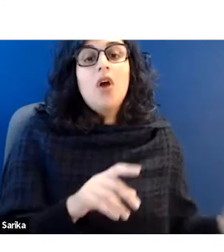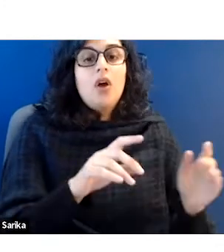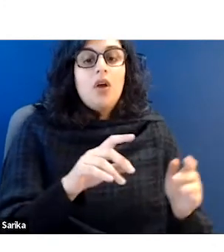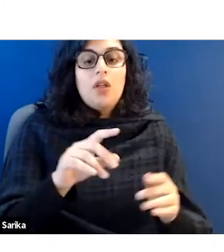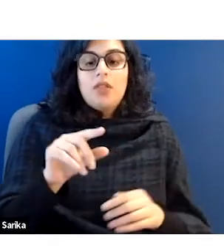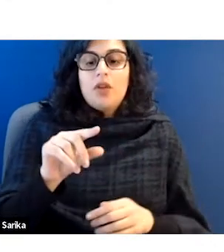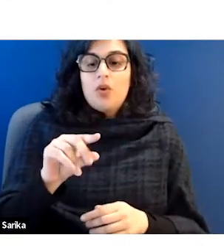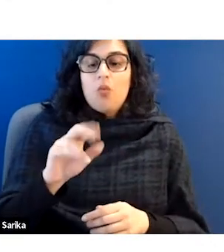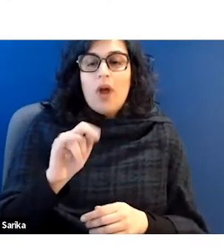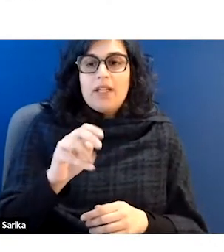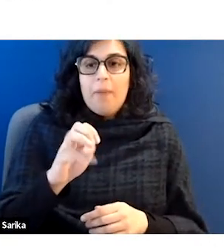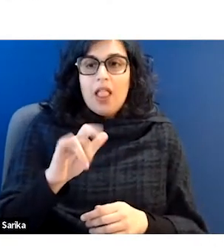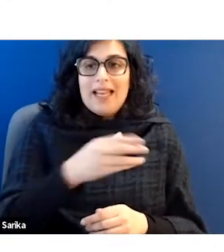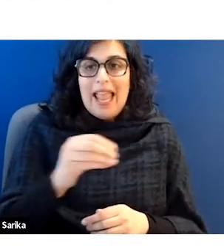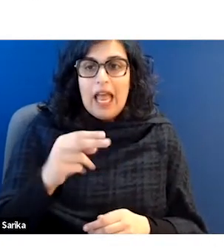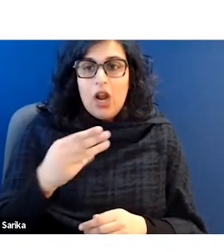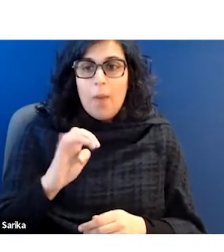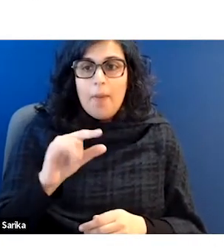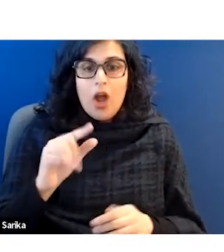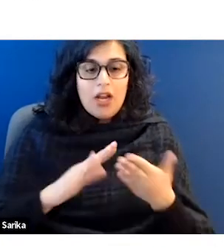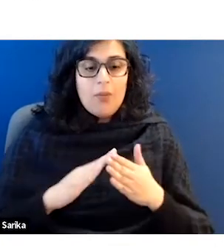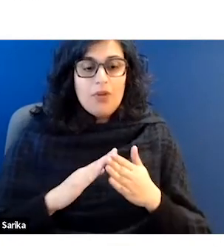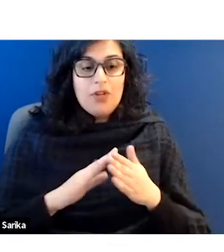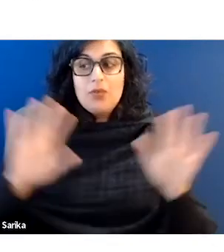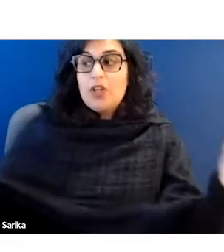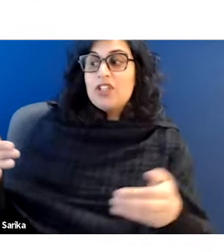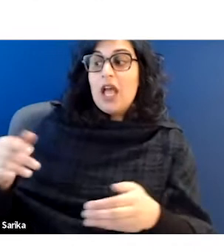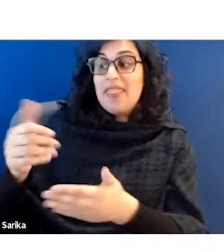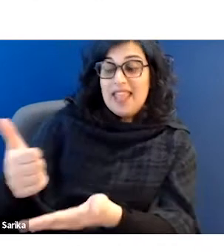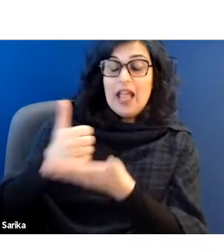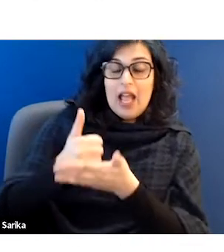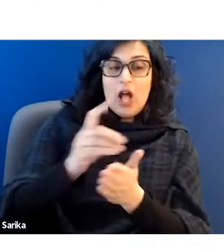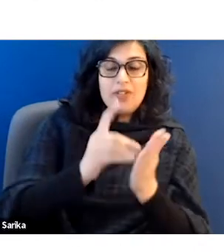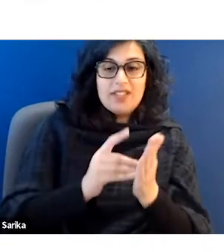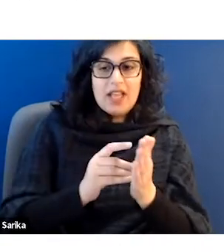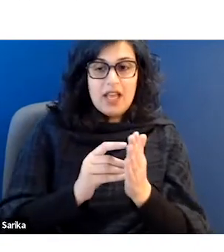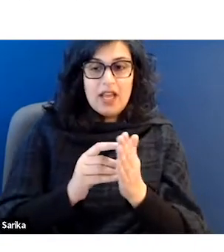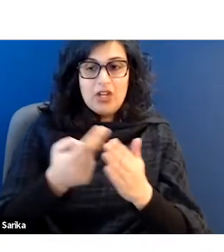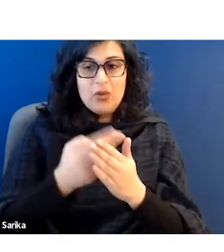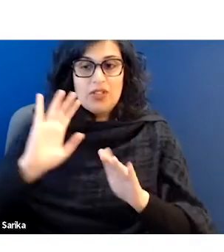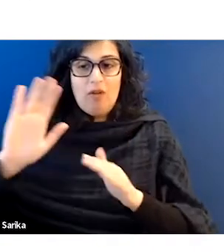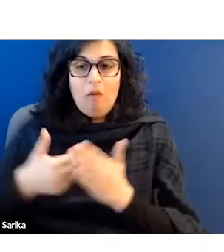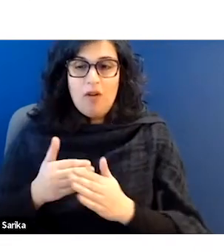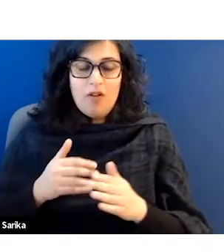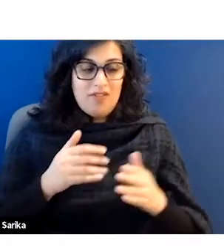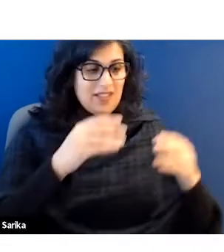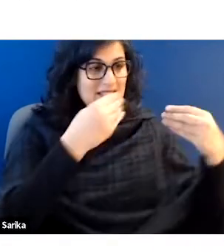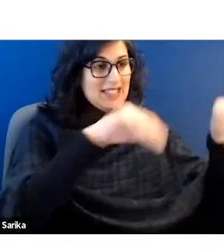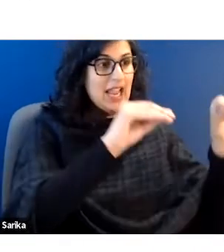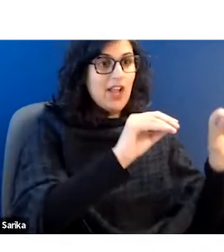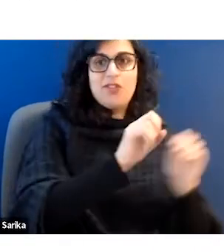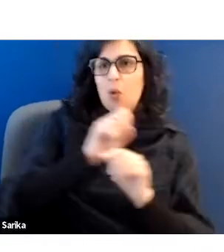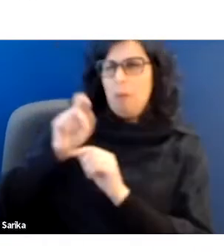communities to this project and had them help design, with all of the proceeds of the sales going to those two